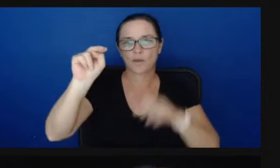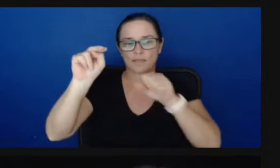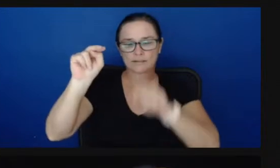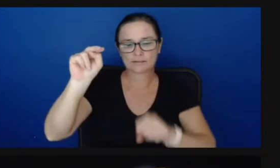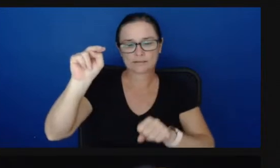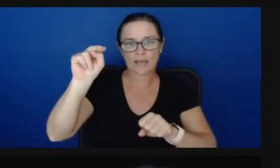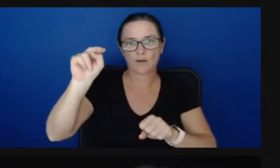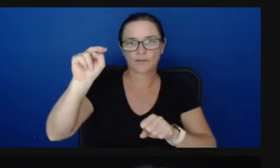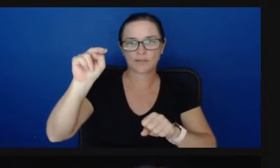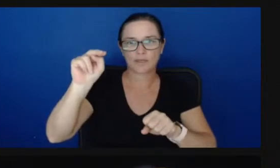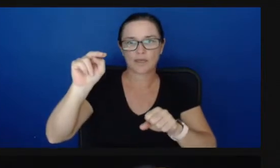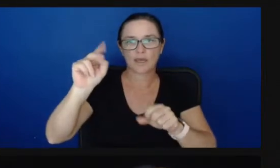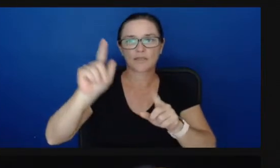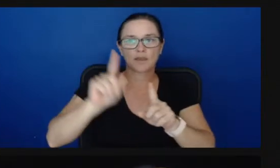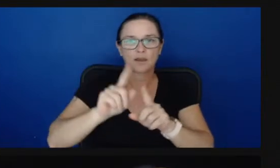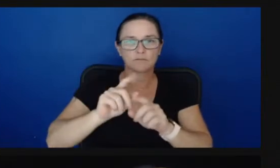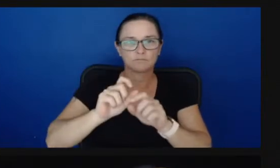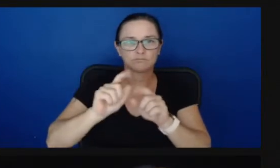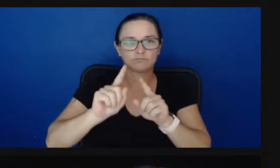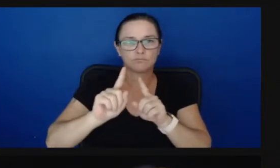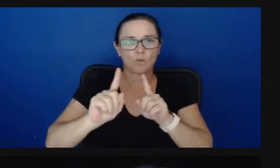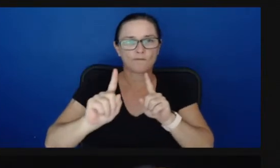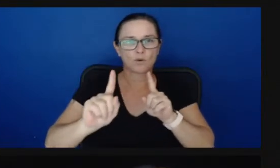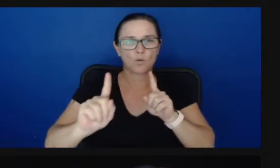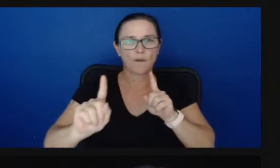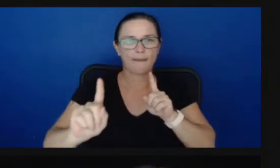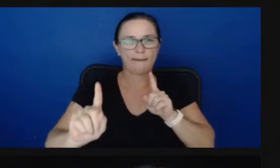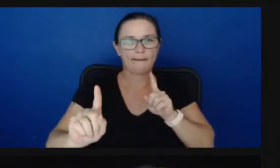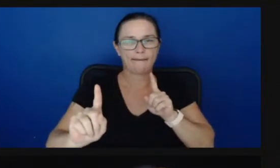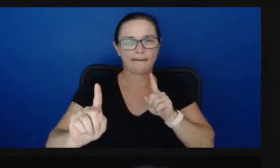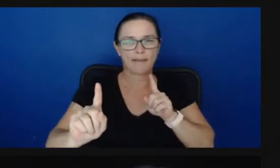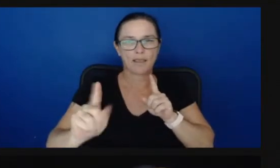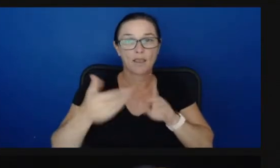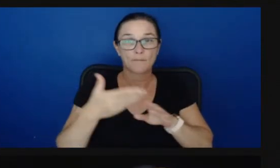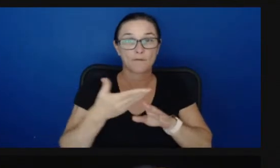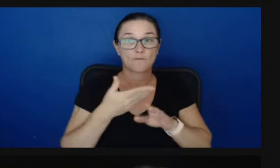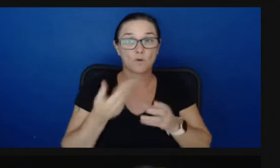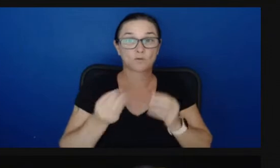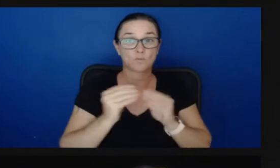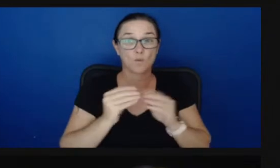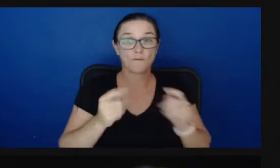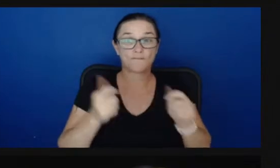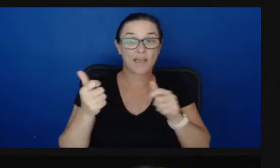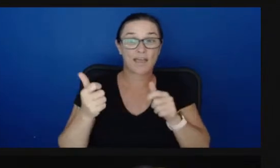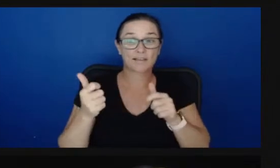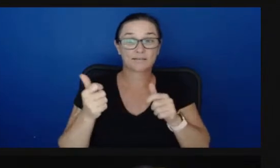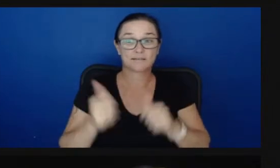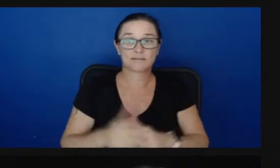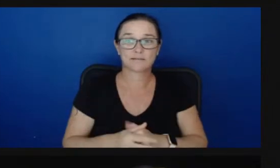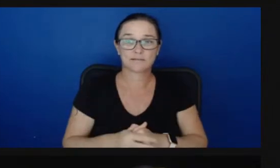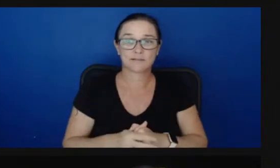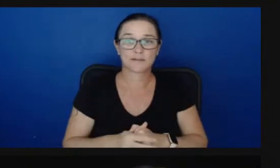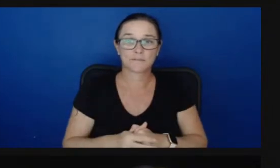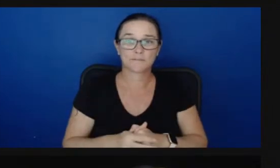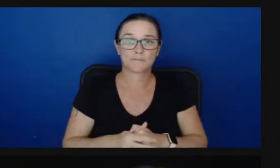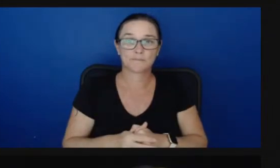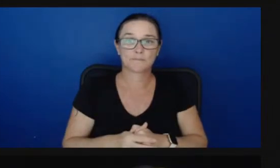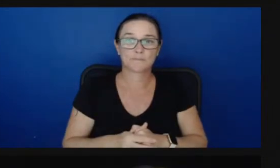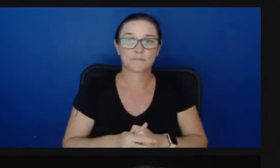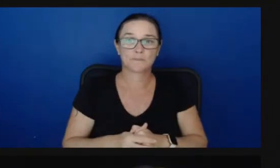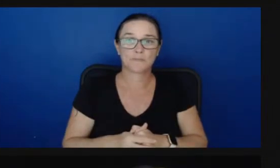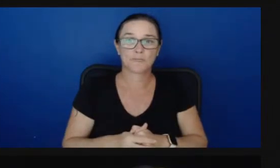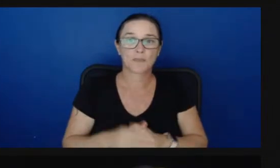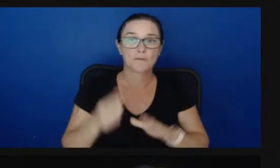spreading slowly. It was doing it more quickly. An up and down component here as well was rising up more